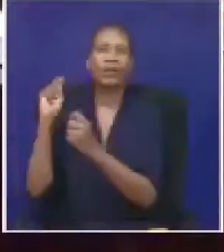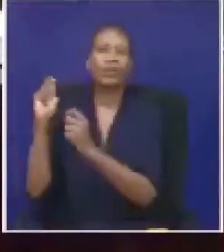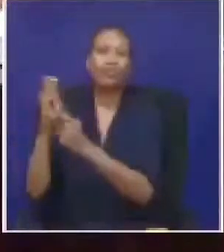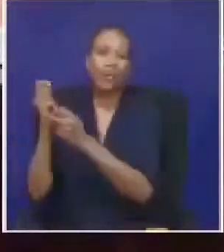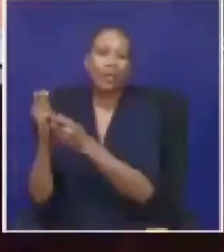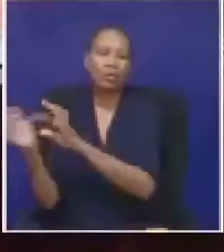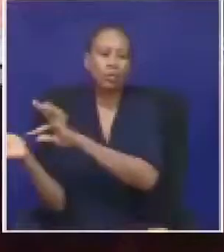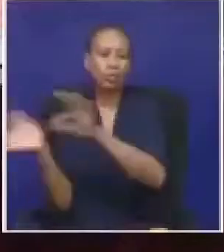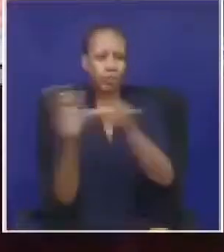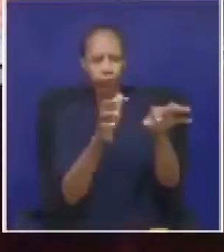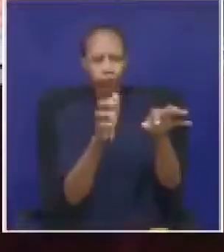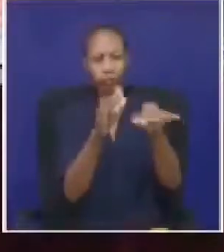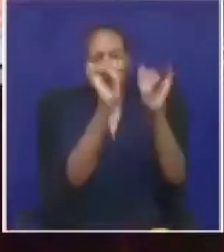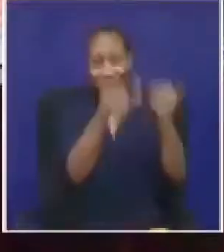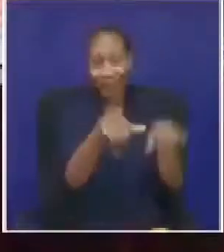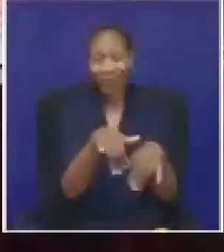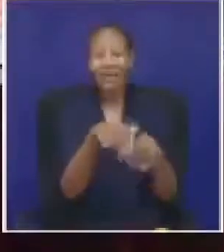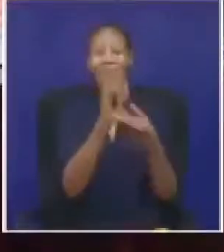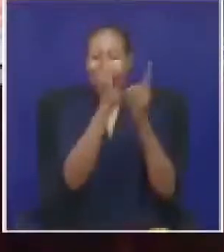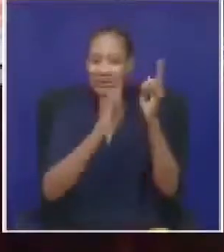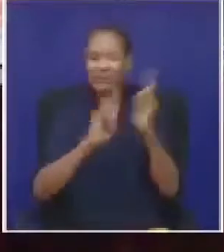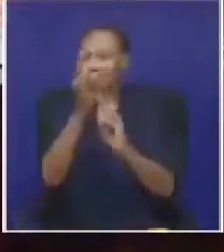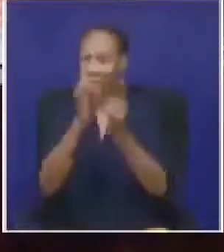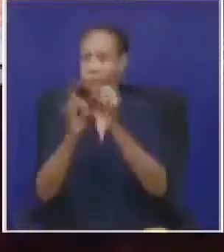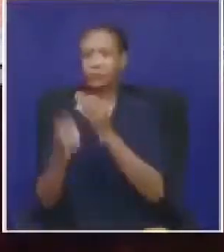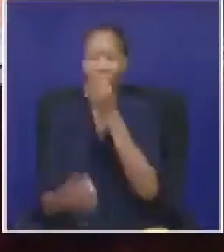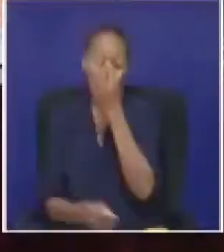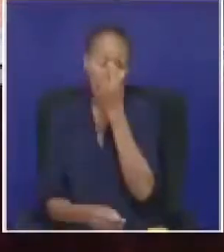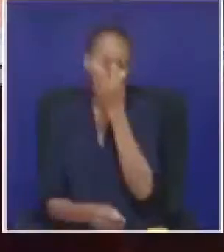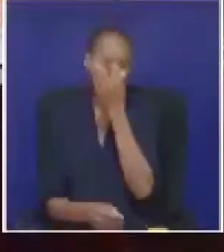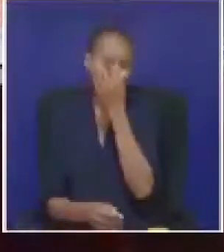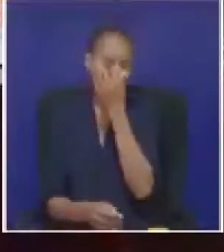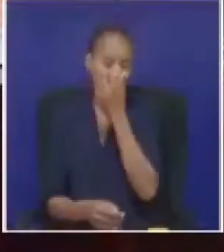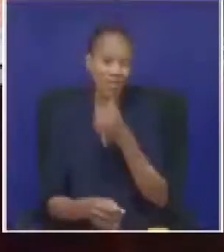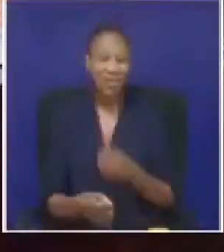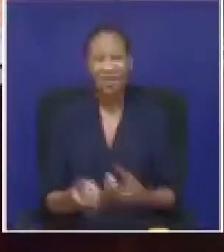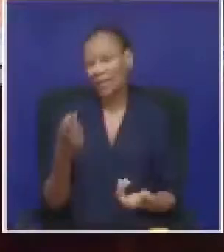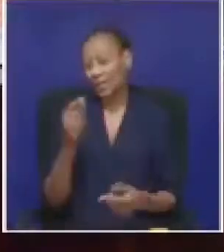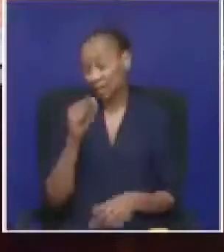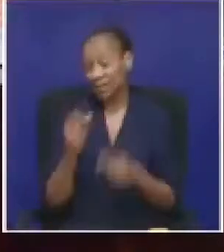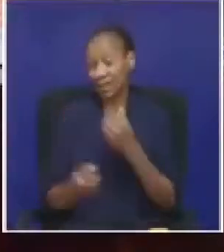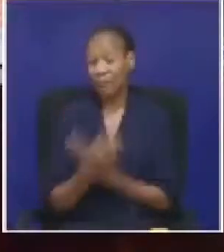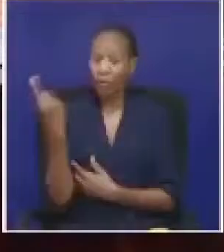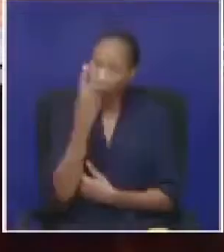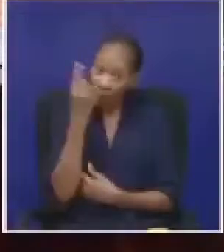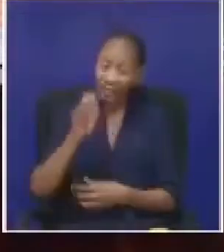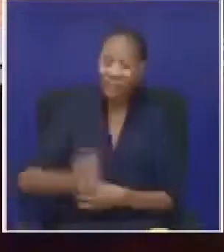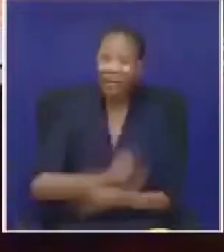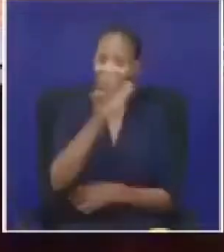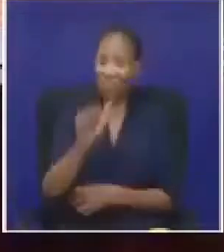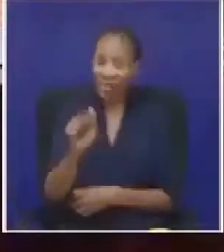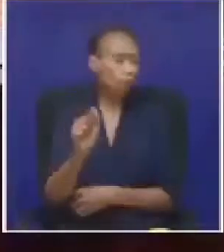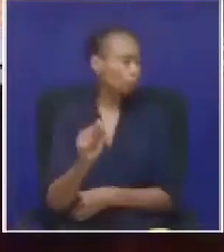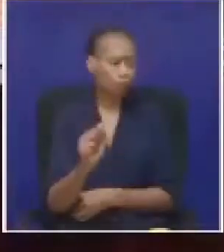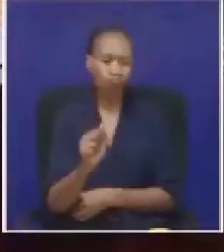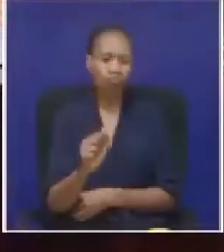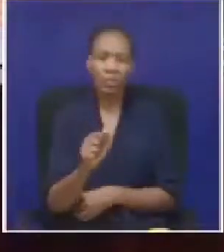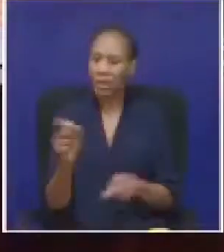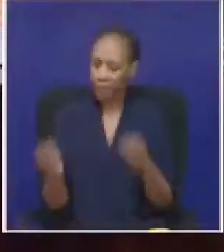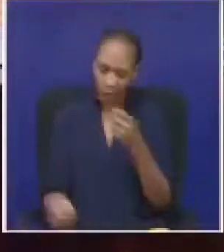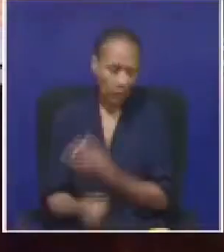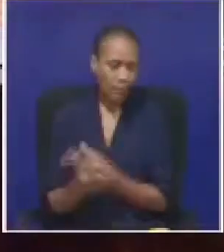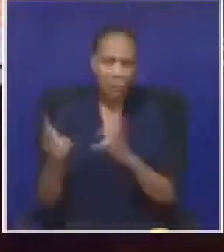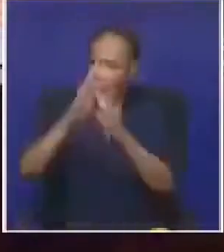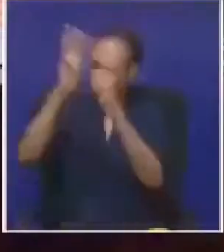to cities. And it's not just a South African phenomenon. You find it all over